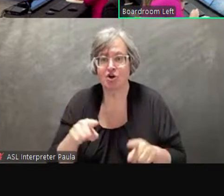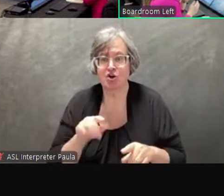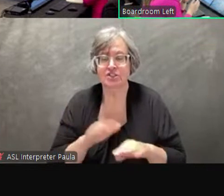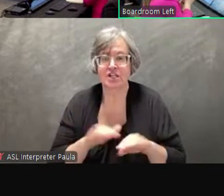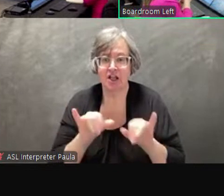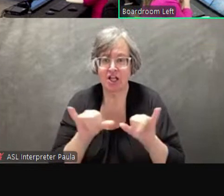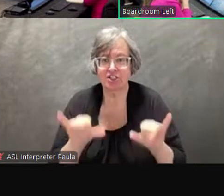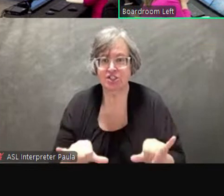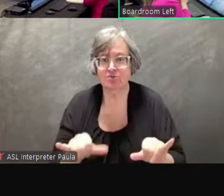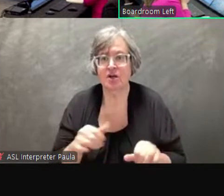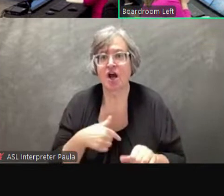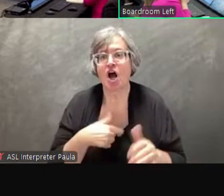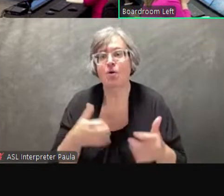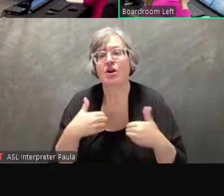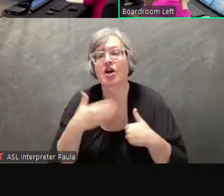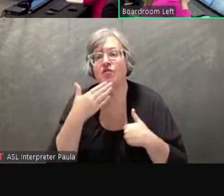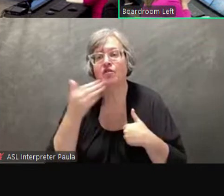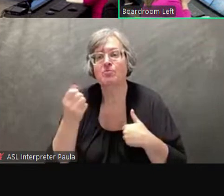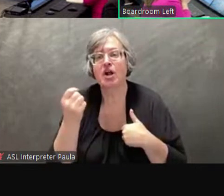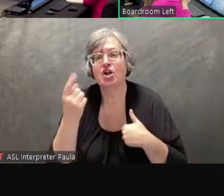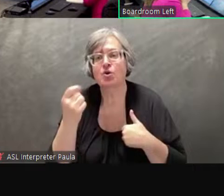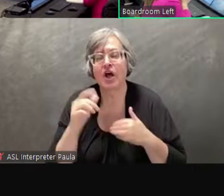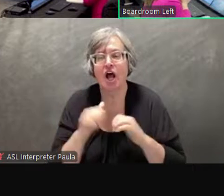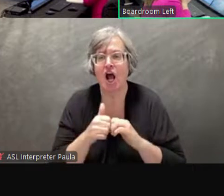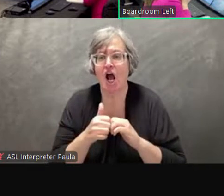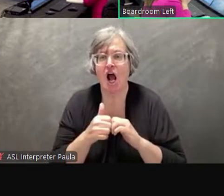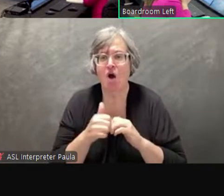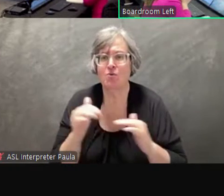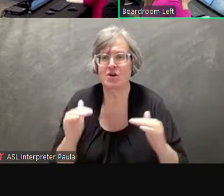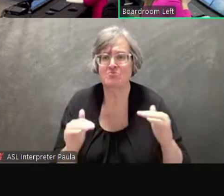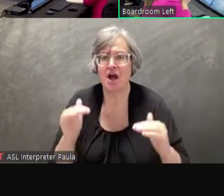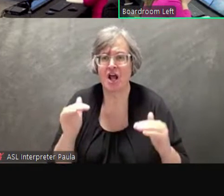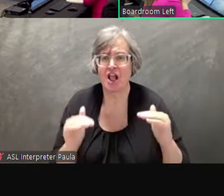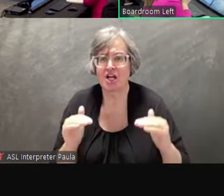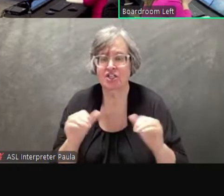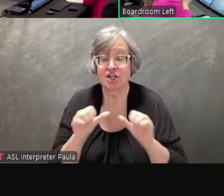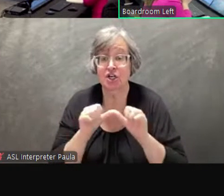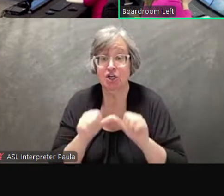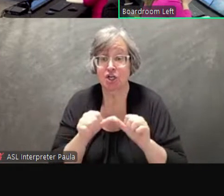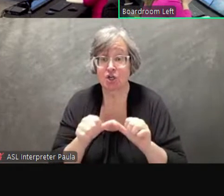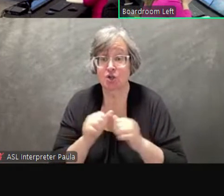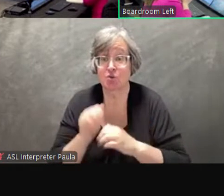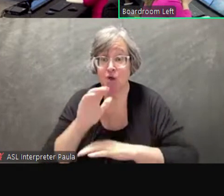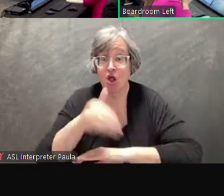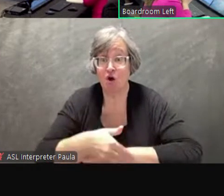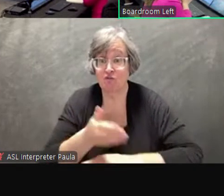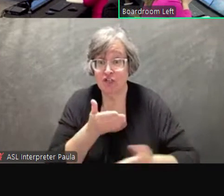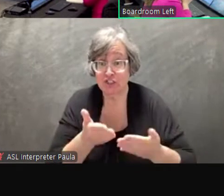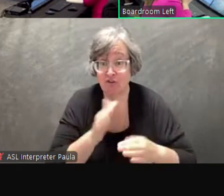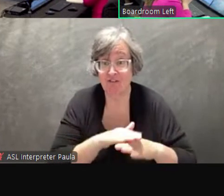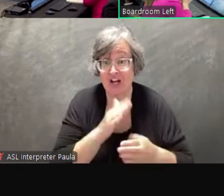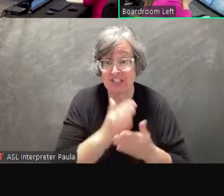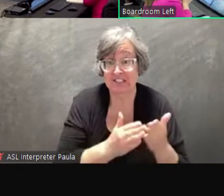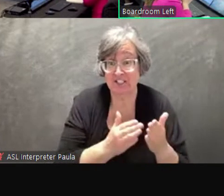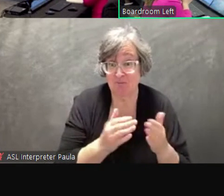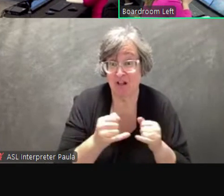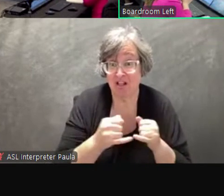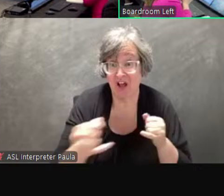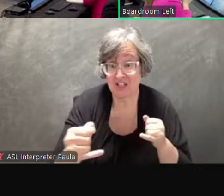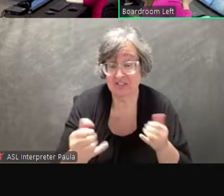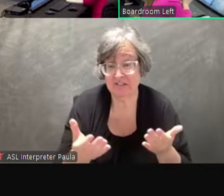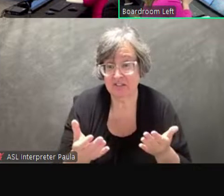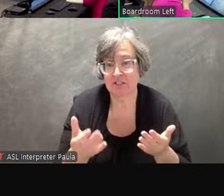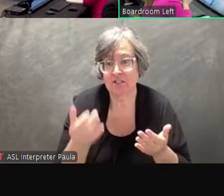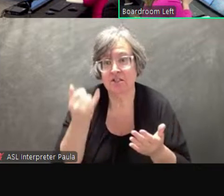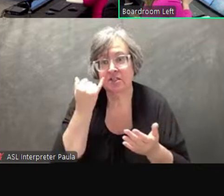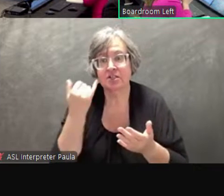I'd like to get a better understanding of how we balance continuing with overnight service on certain lines if